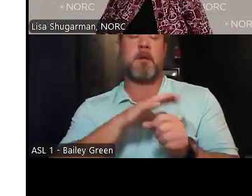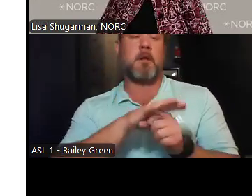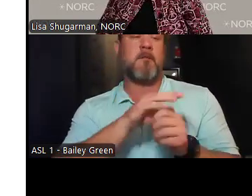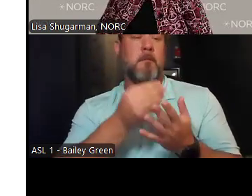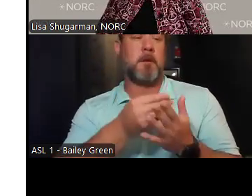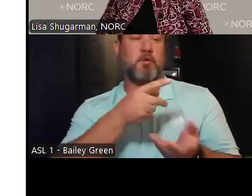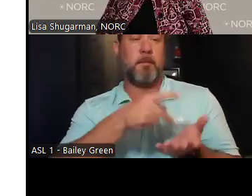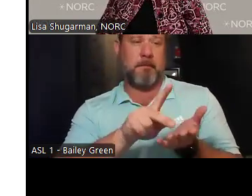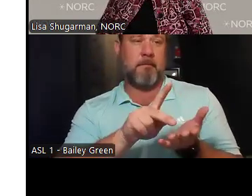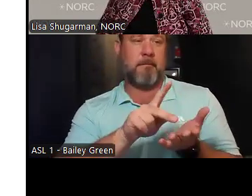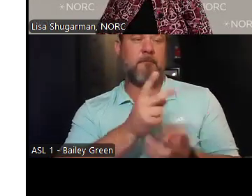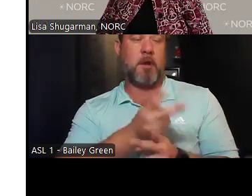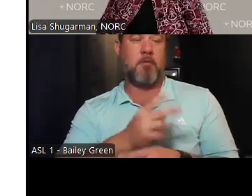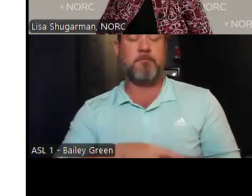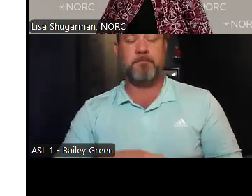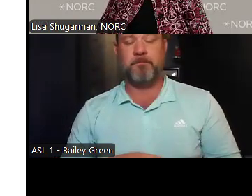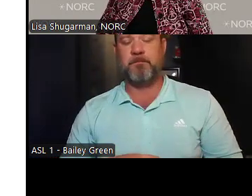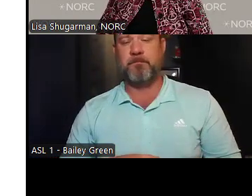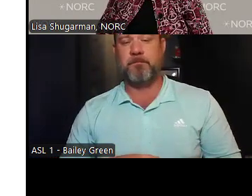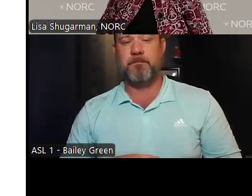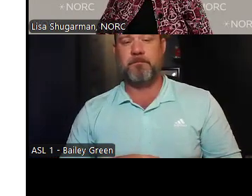needs. Next slide, please.